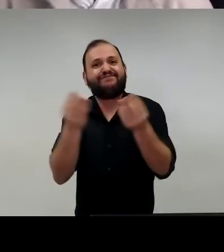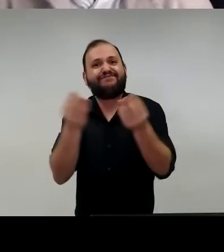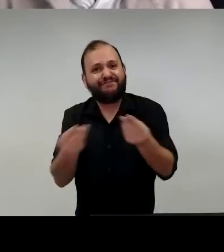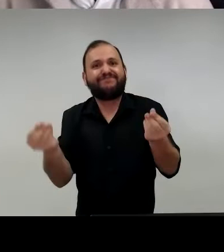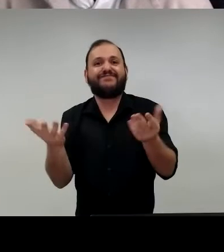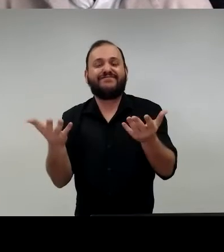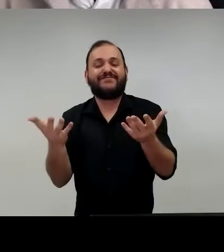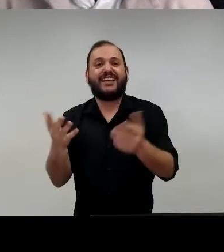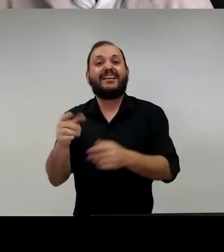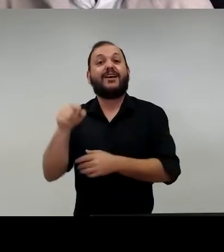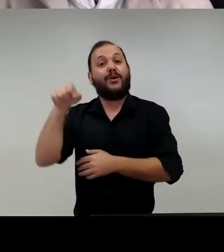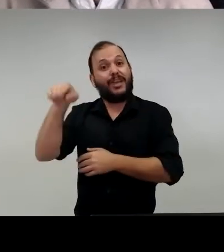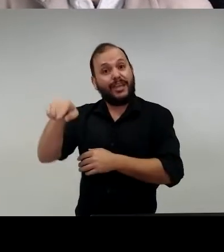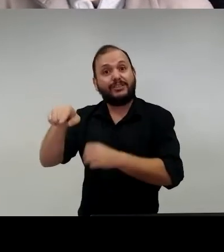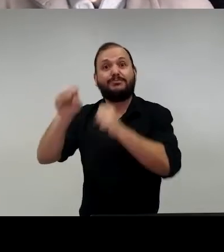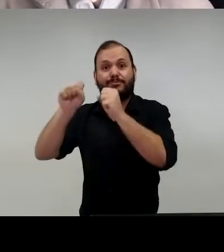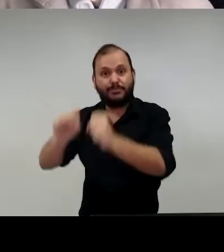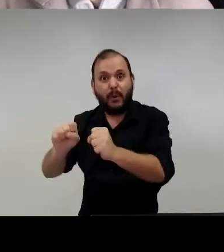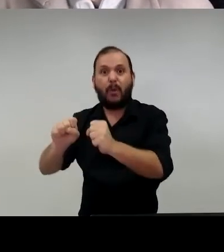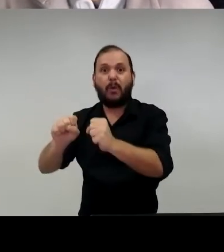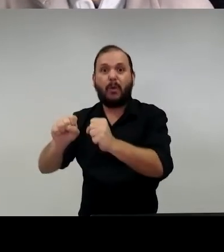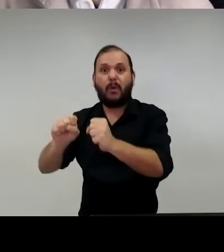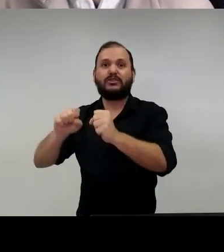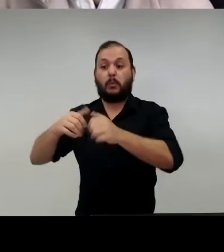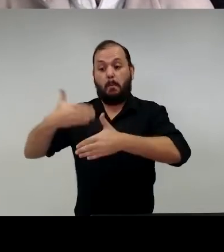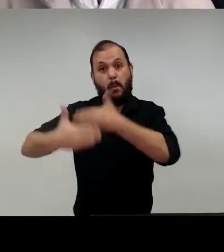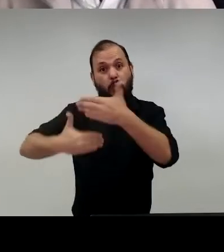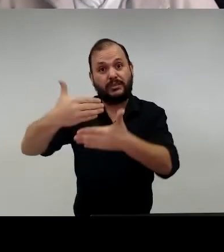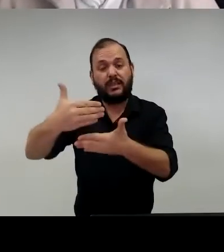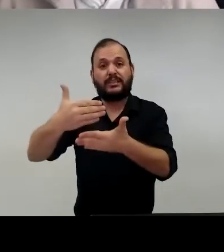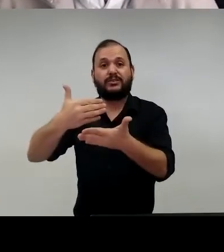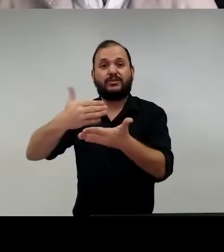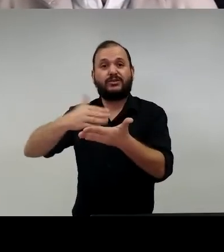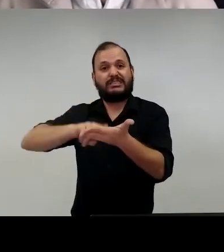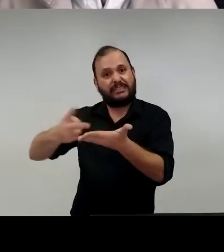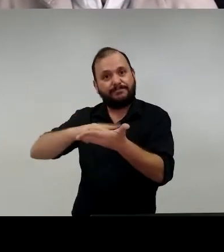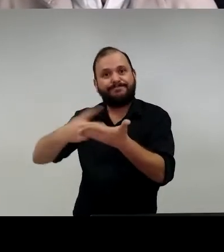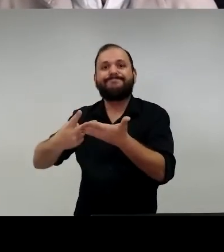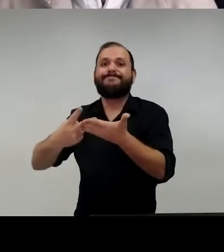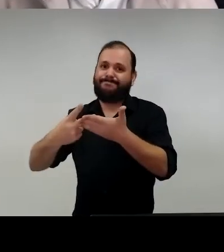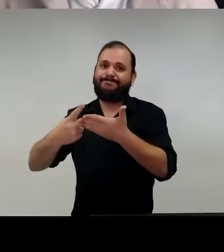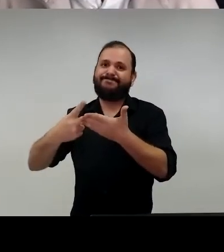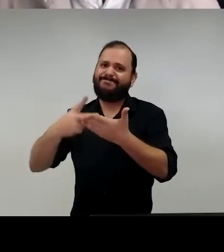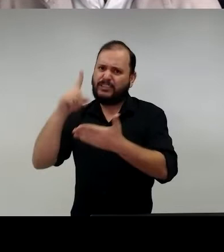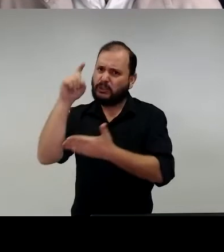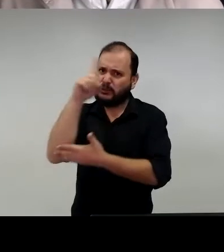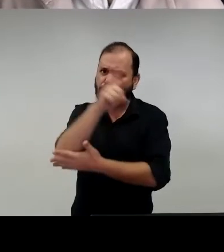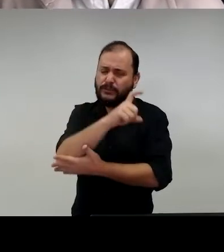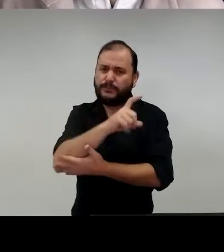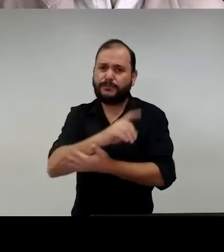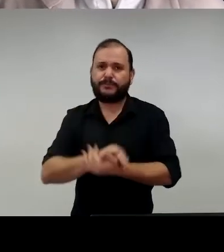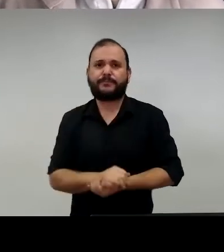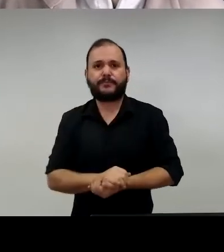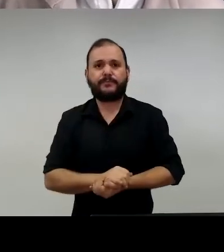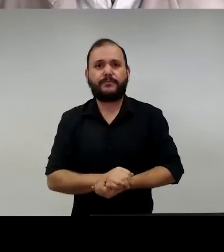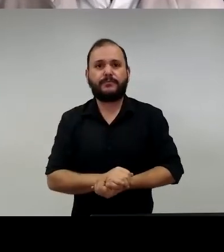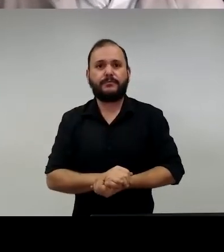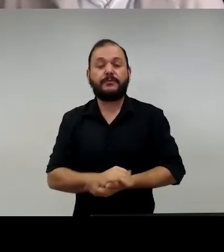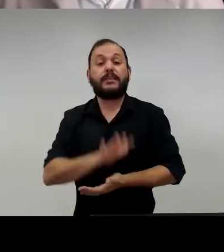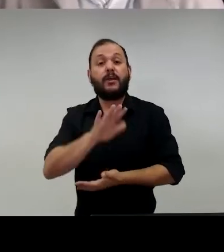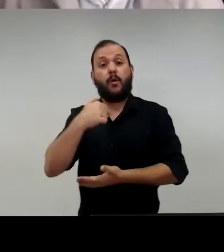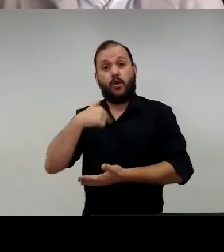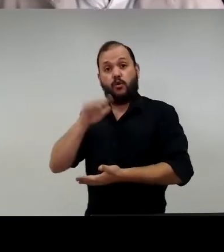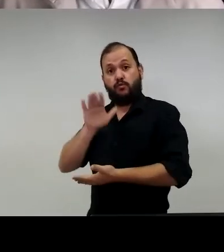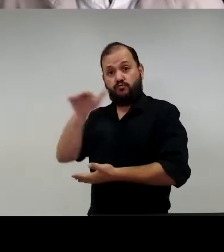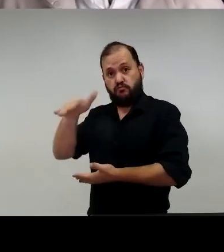progress difficult, if not impossible. So this is the theory. But what did I find?